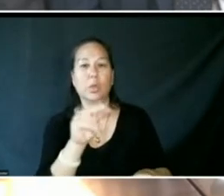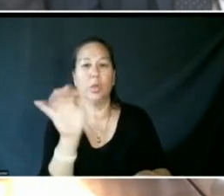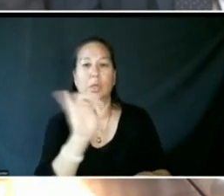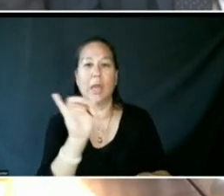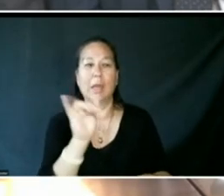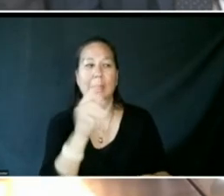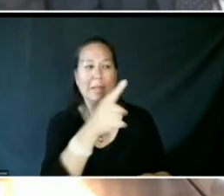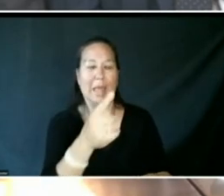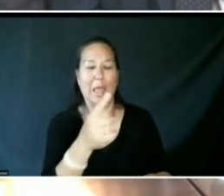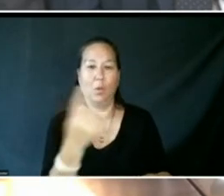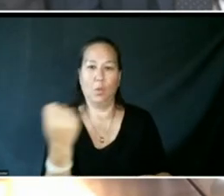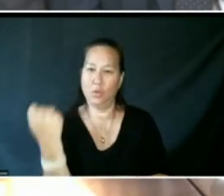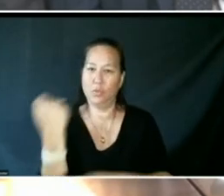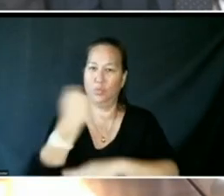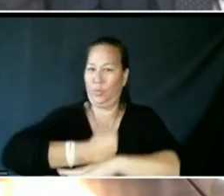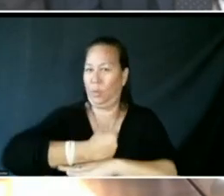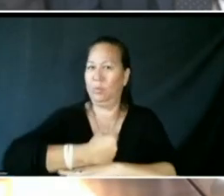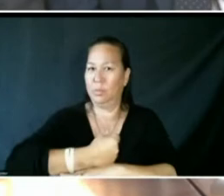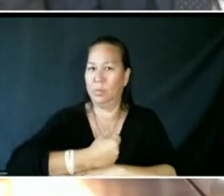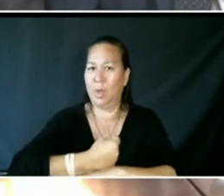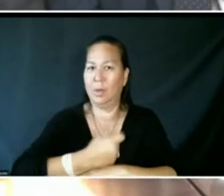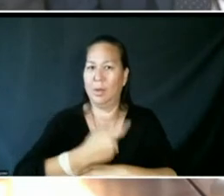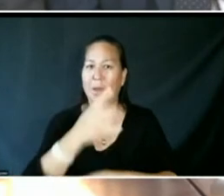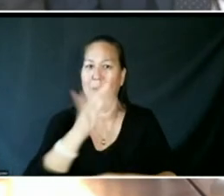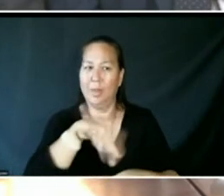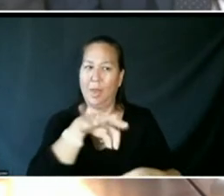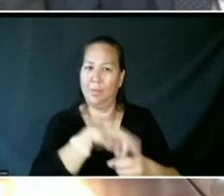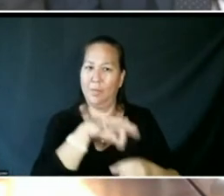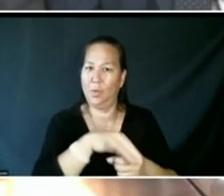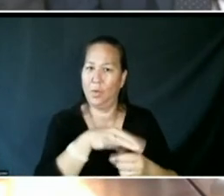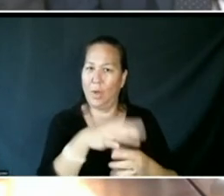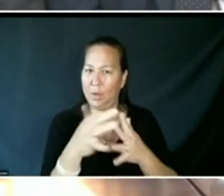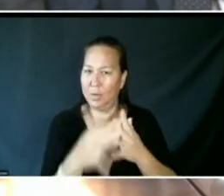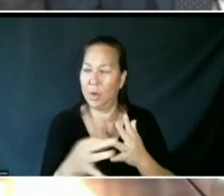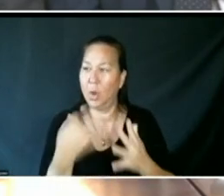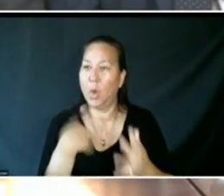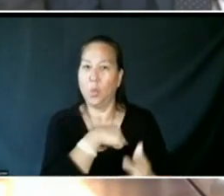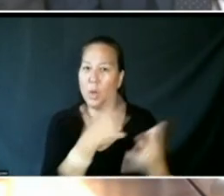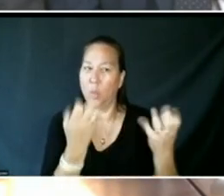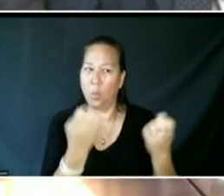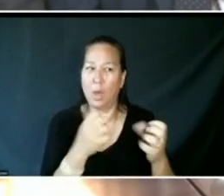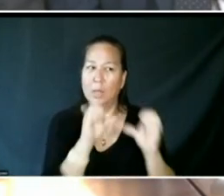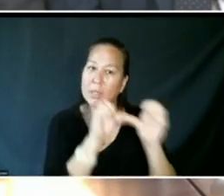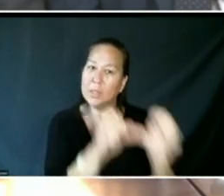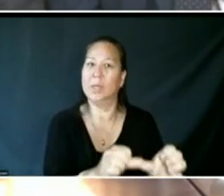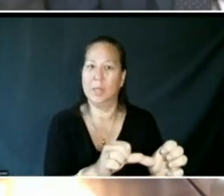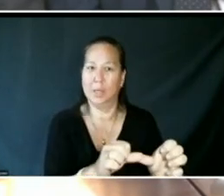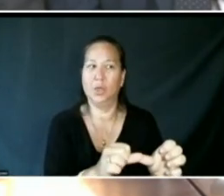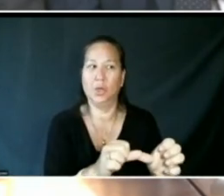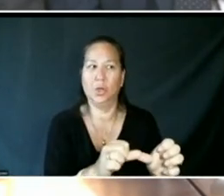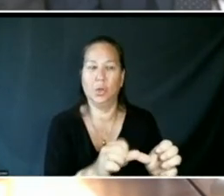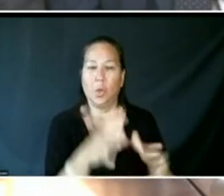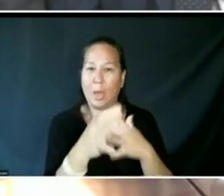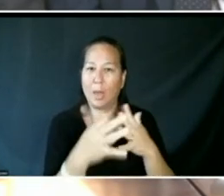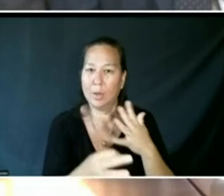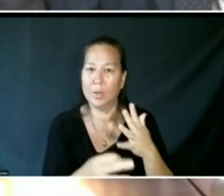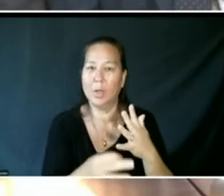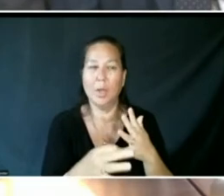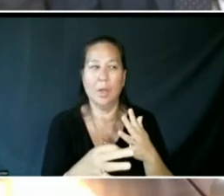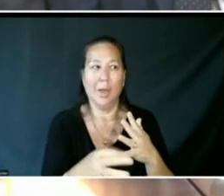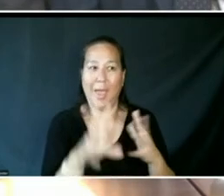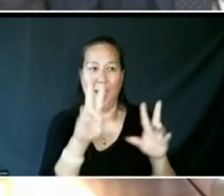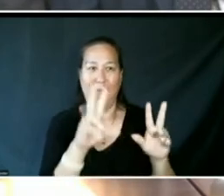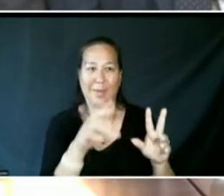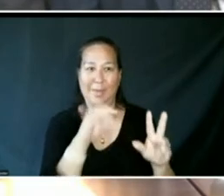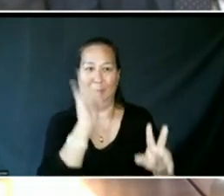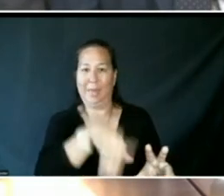The secretary expressed some displeasure at that because we wanted to everybody keep counting so we could get to the results and know what was happening. So